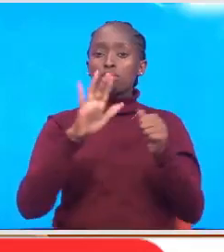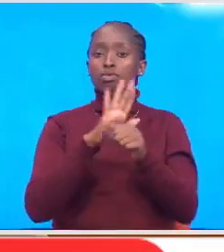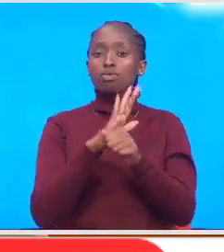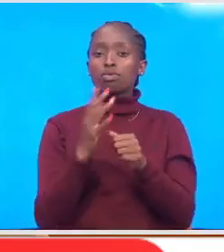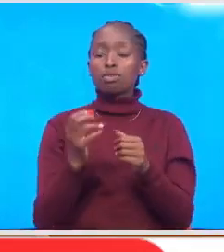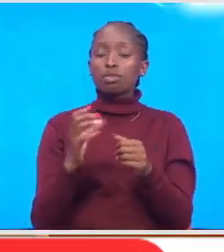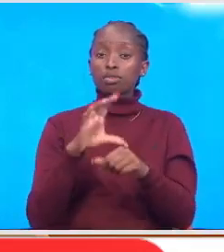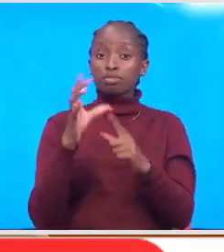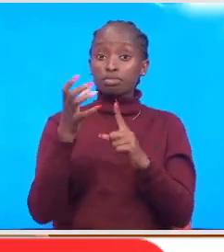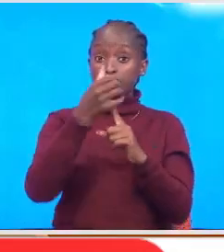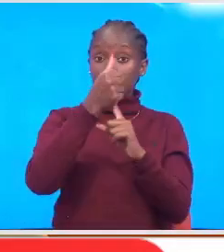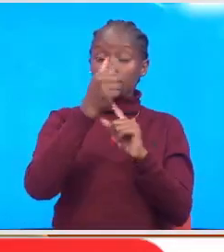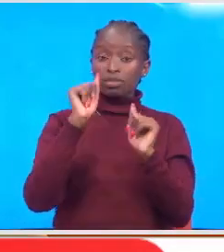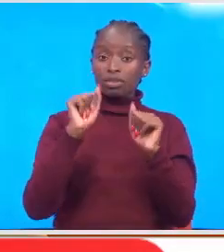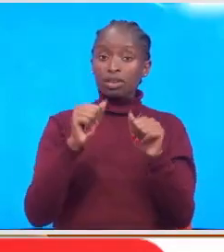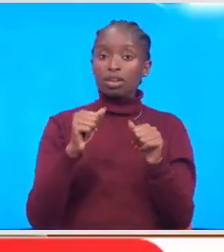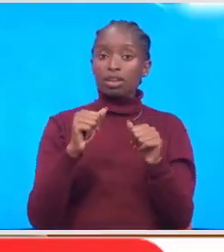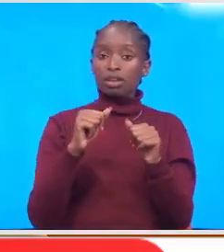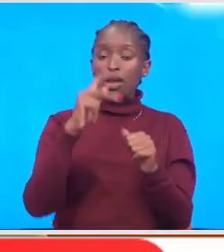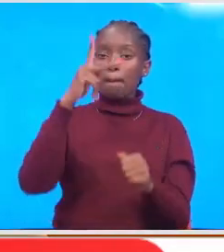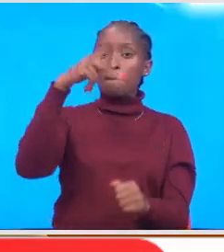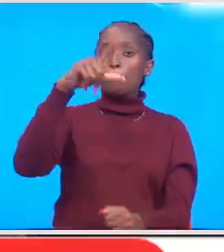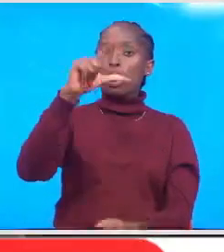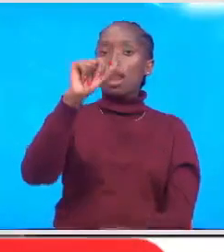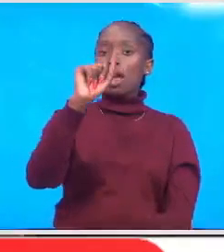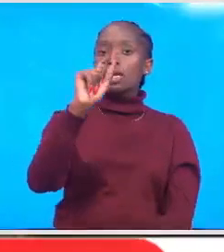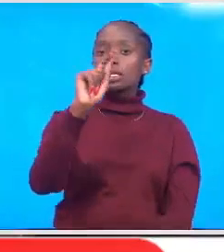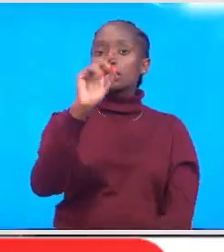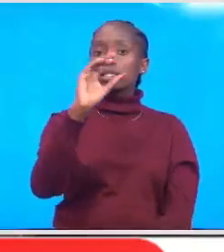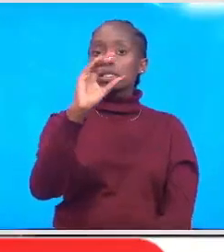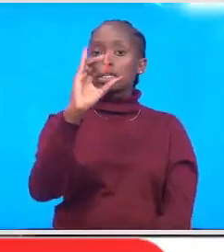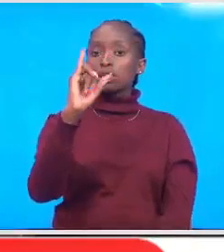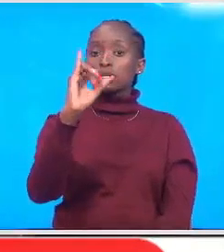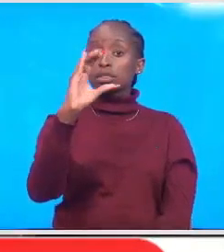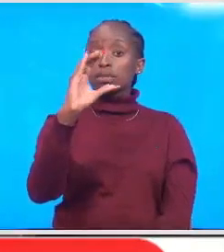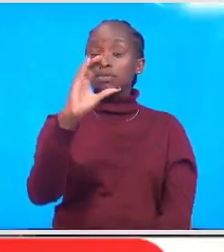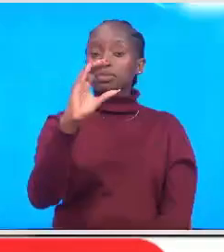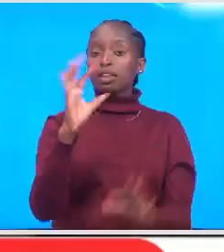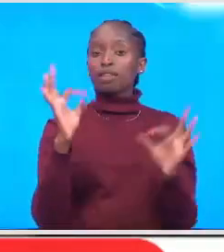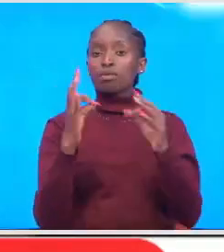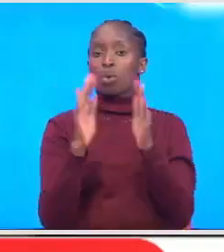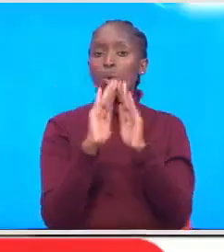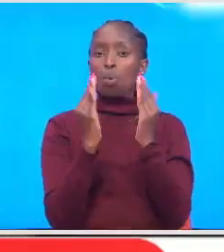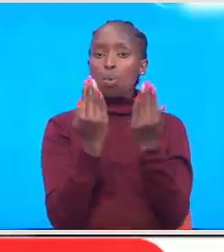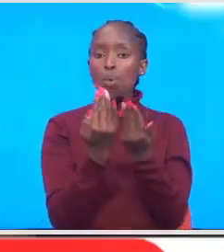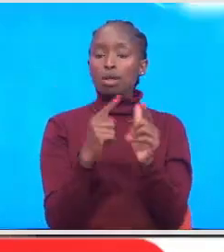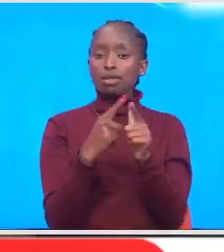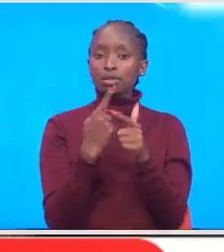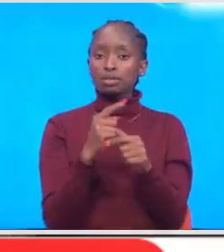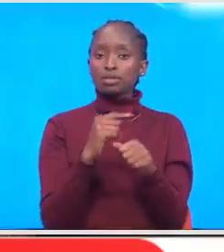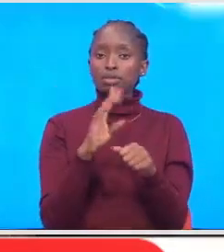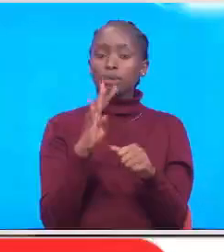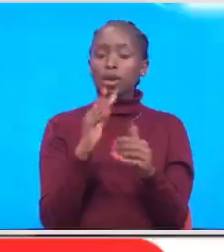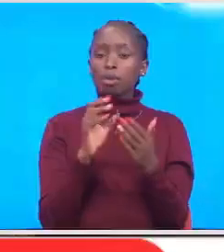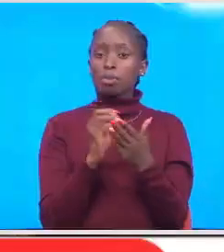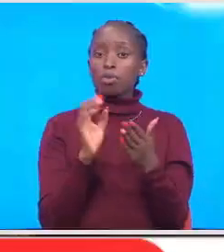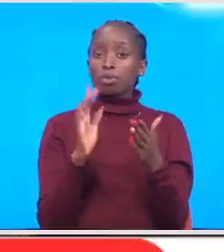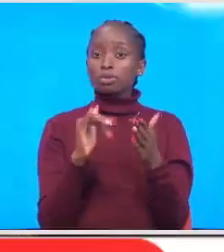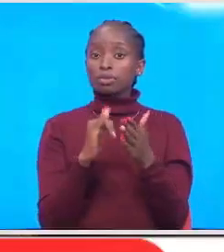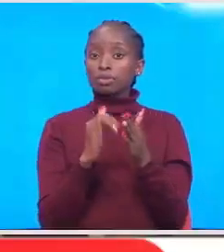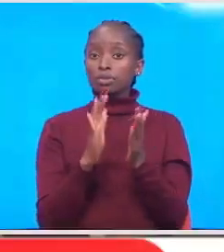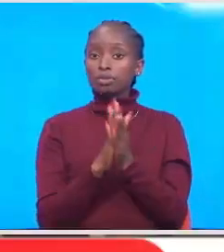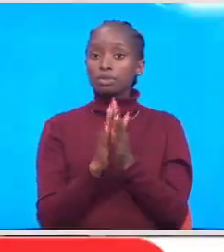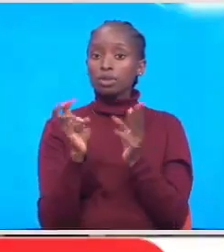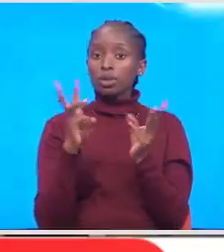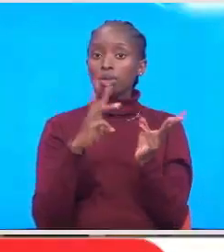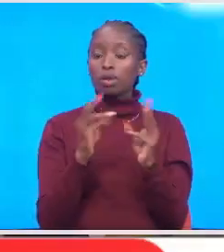world. Plastic pollution is a planetary crisis with impacts on ecosystems, biodiversity, the climate, and human